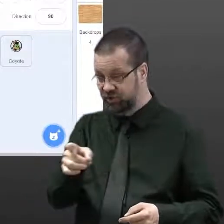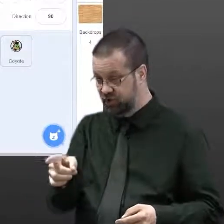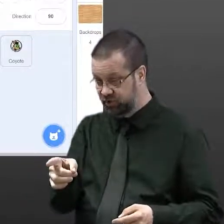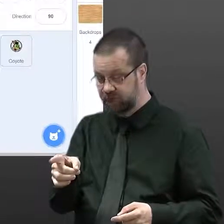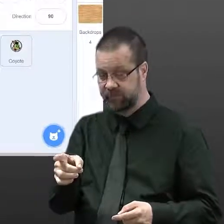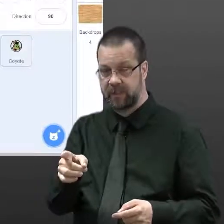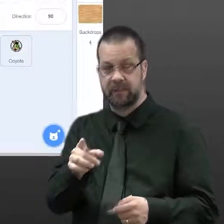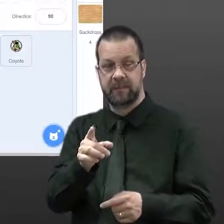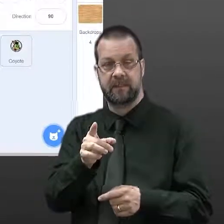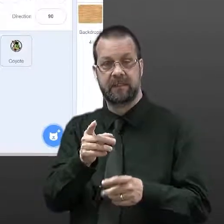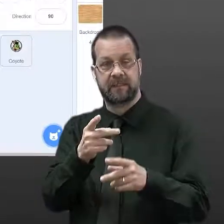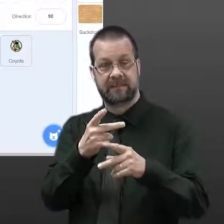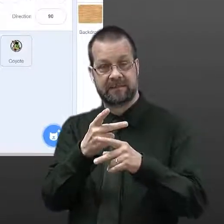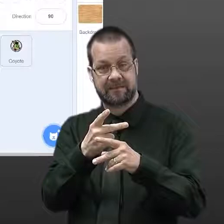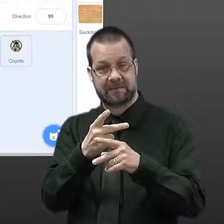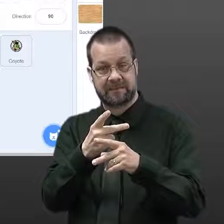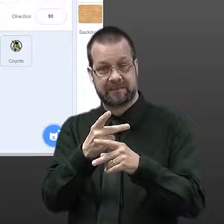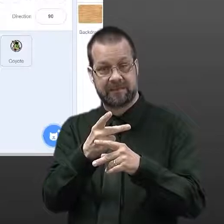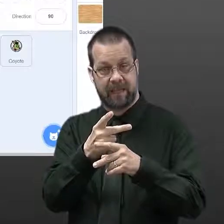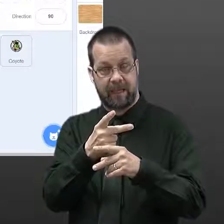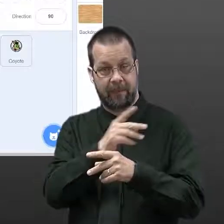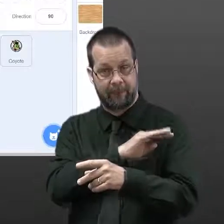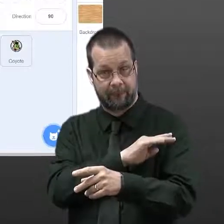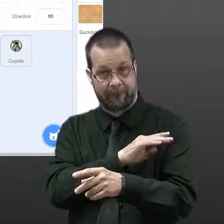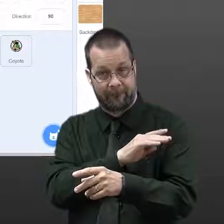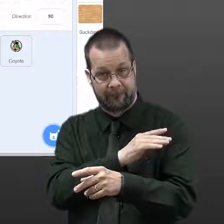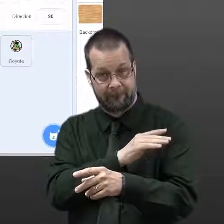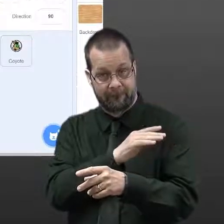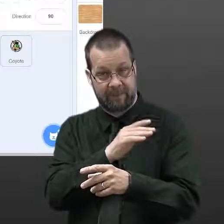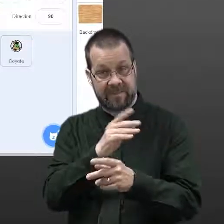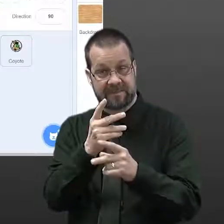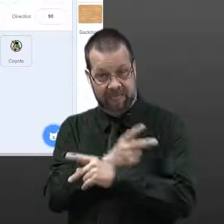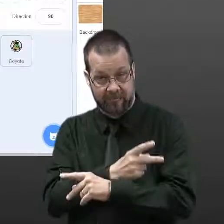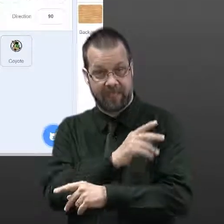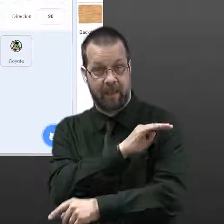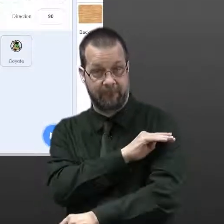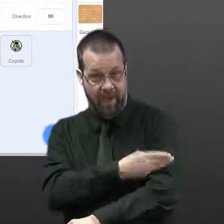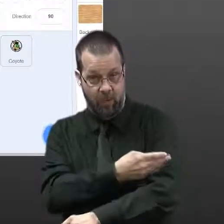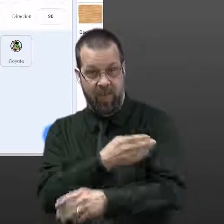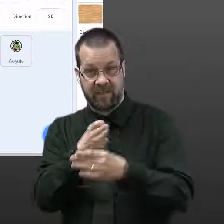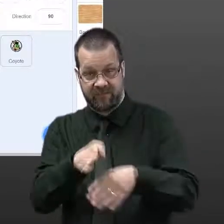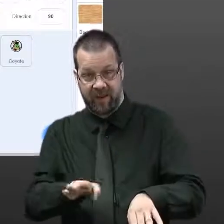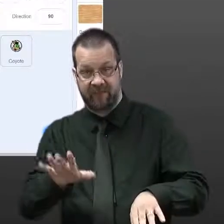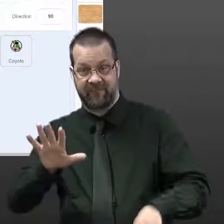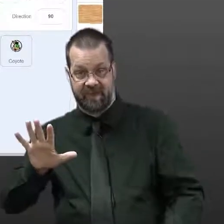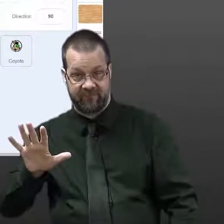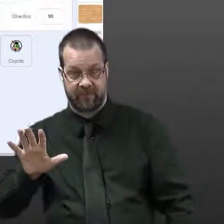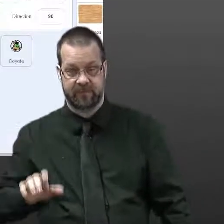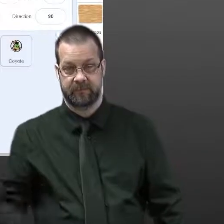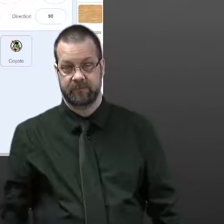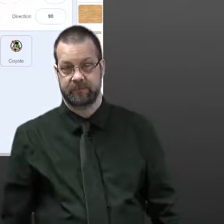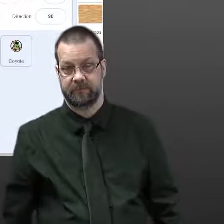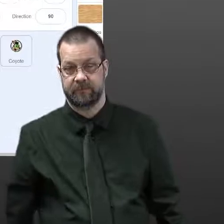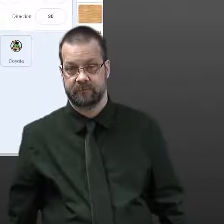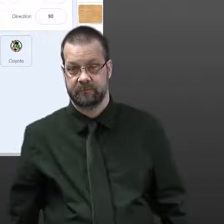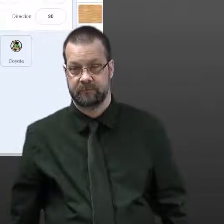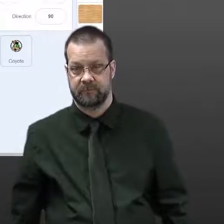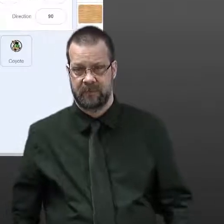direction times power divided by 5. It's a lot of stuff. You don't really have to understand it if you